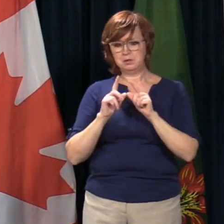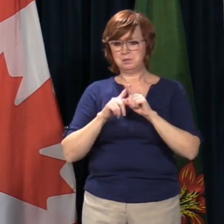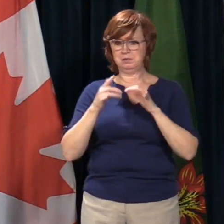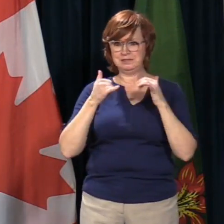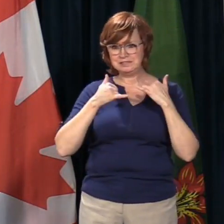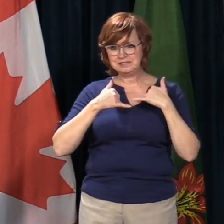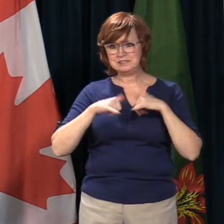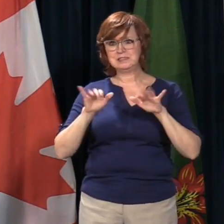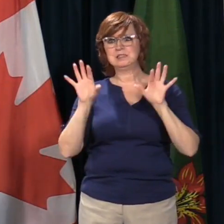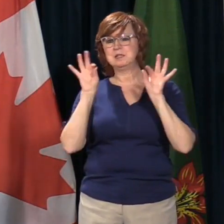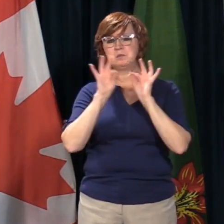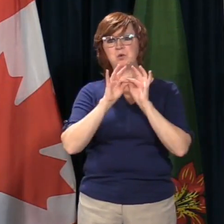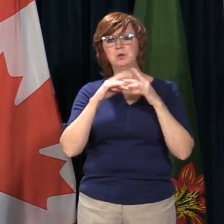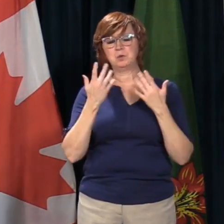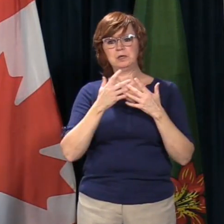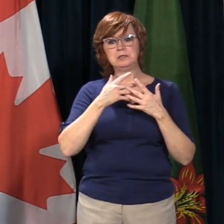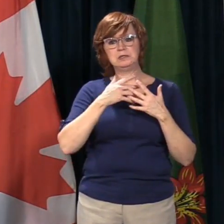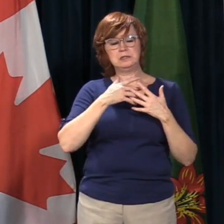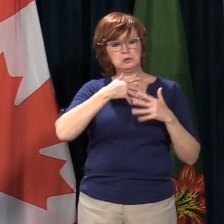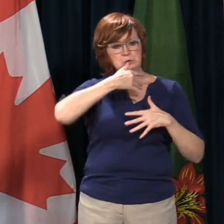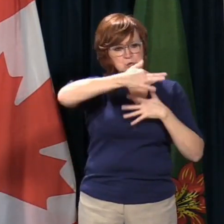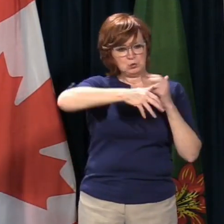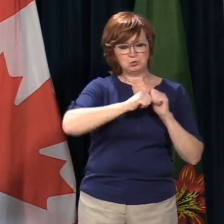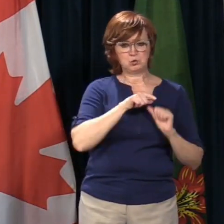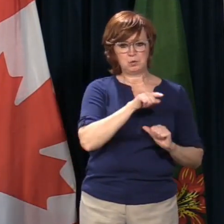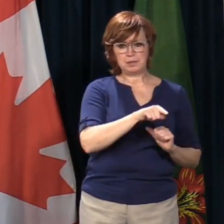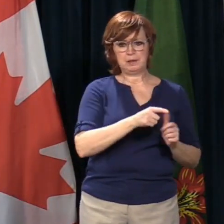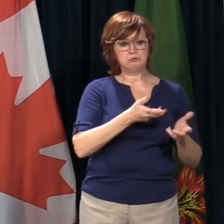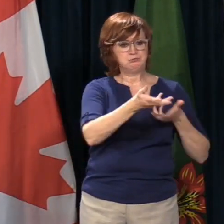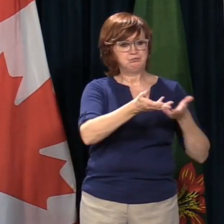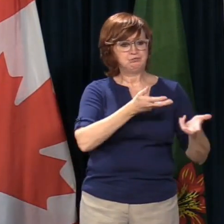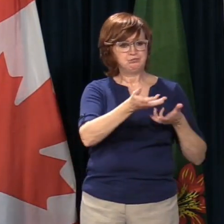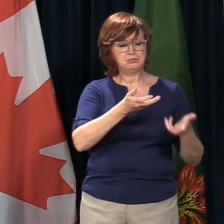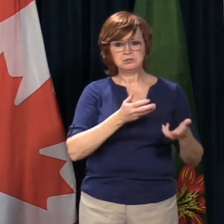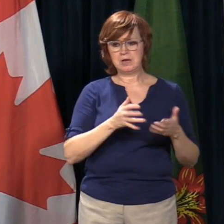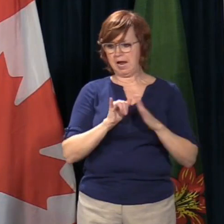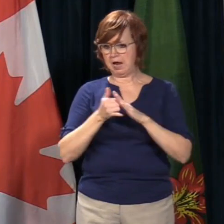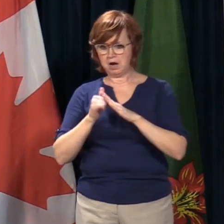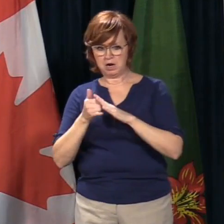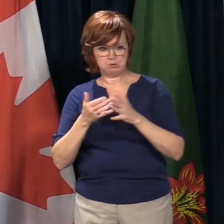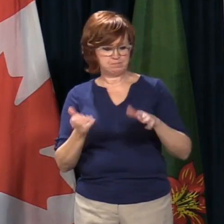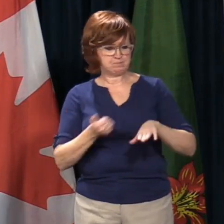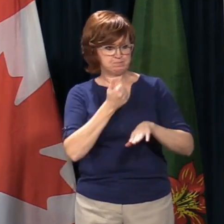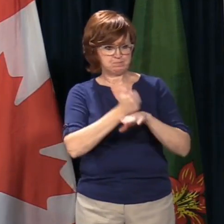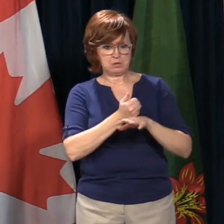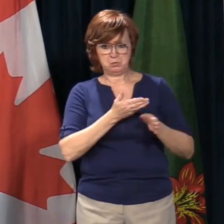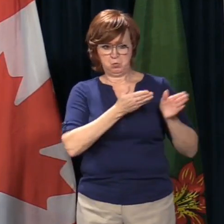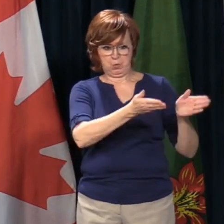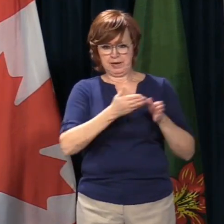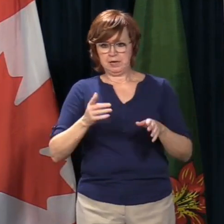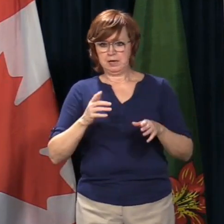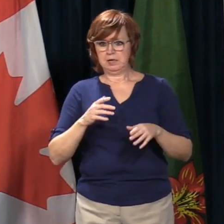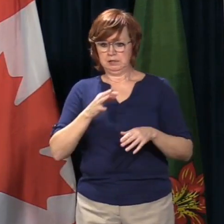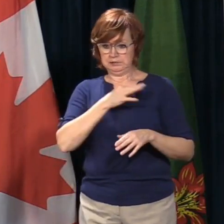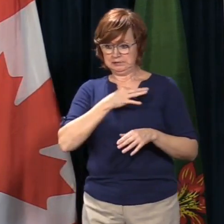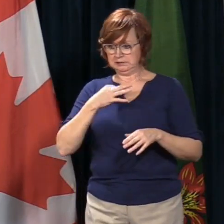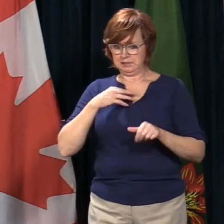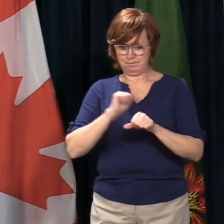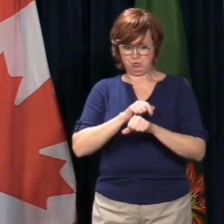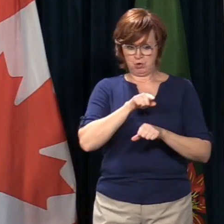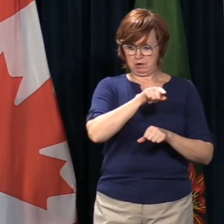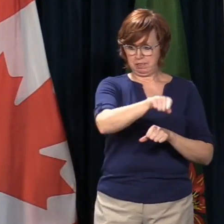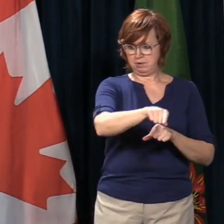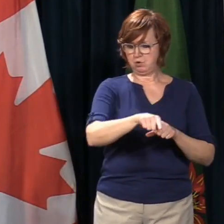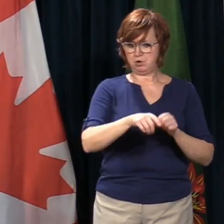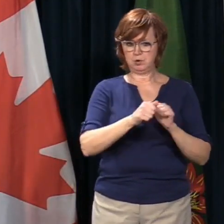is also important. So thinking about what strategies can be promoted either through the staff who work in